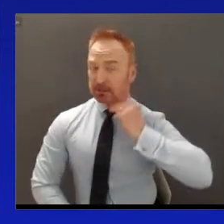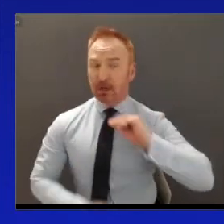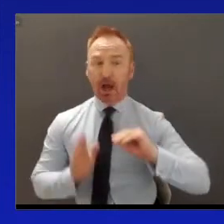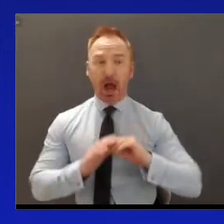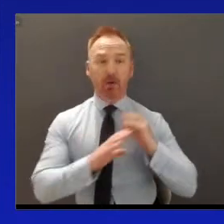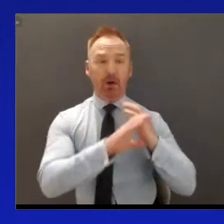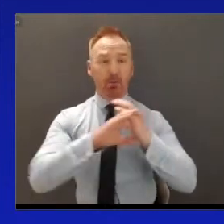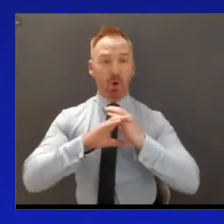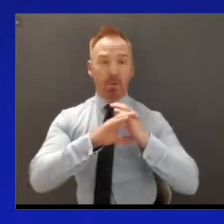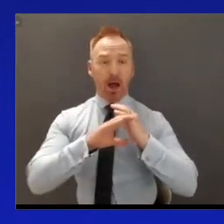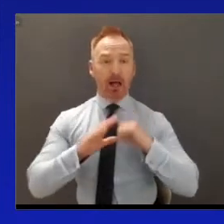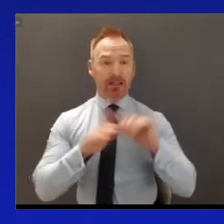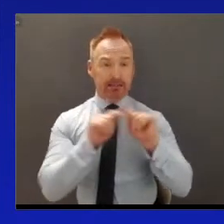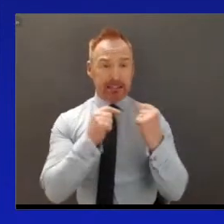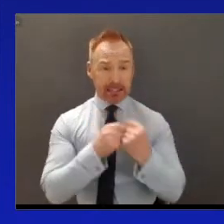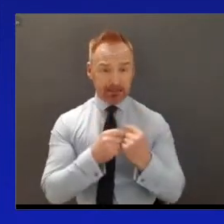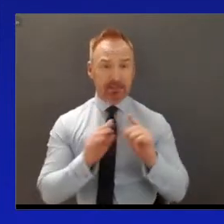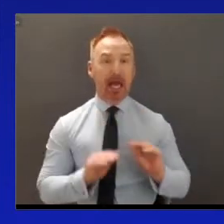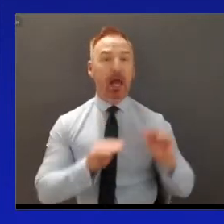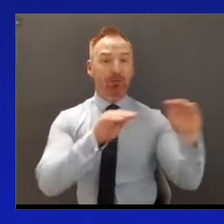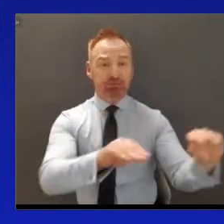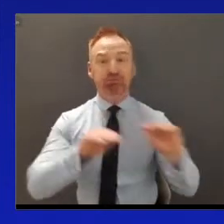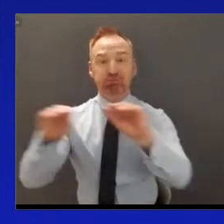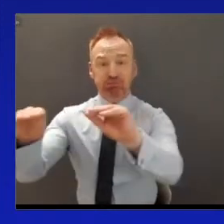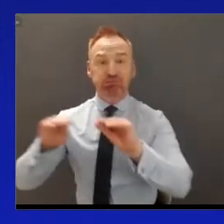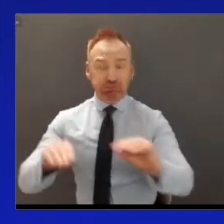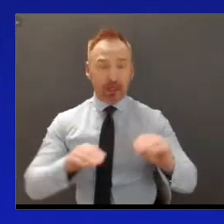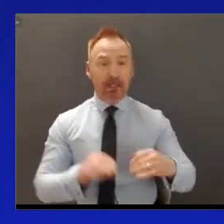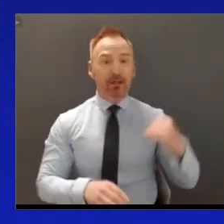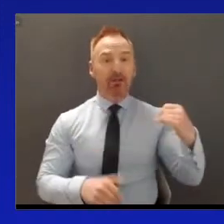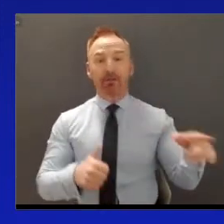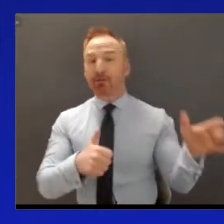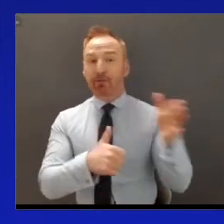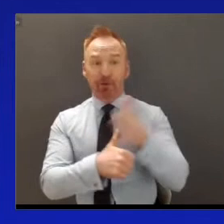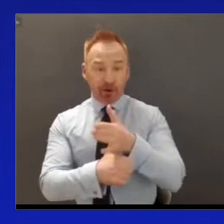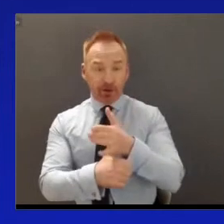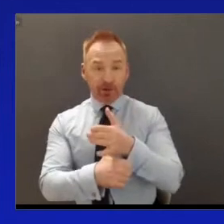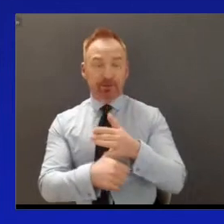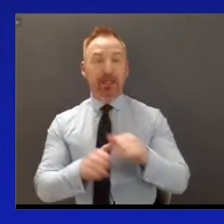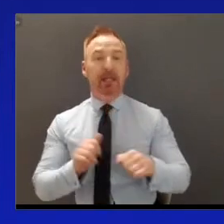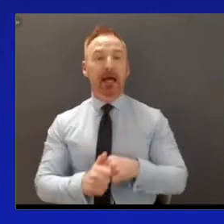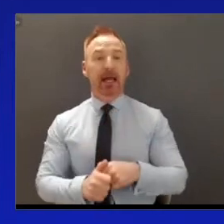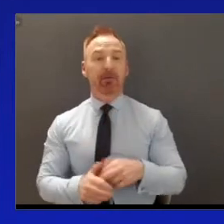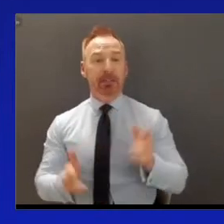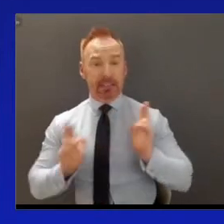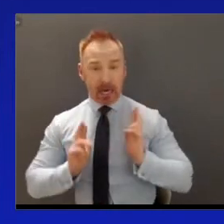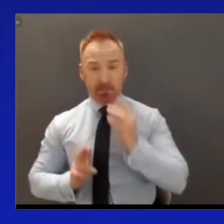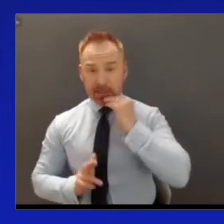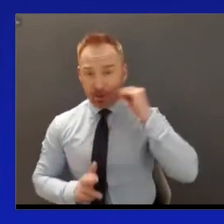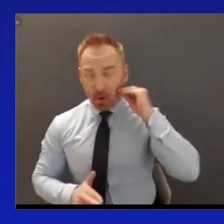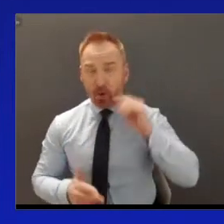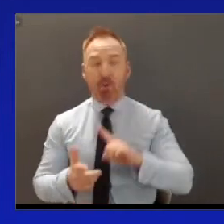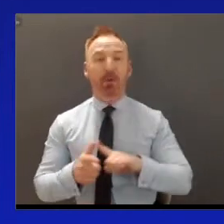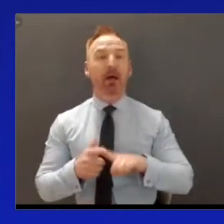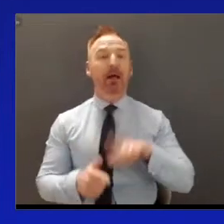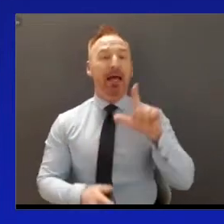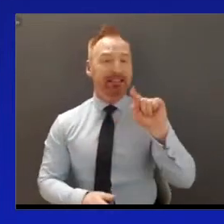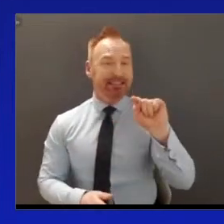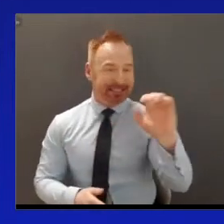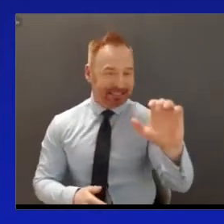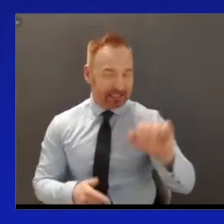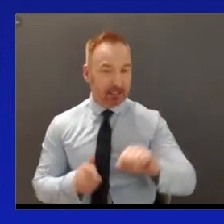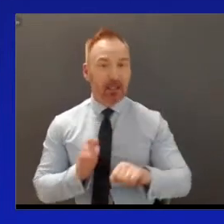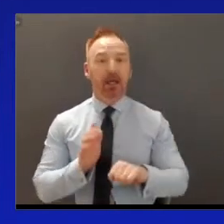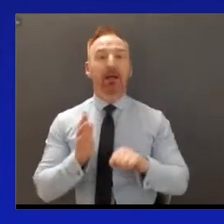the long-term care and the retirement homes. They'll pivot to do two things. One, the vulnerable